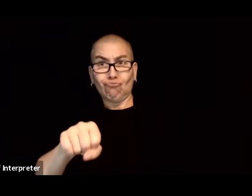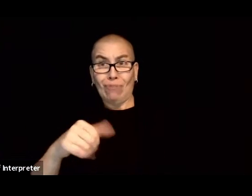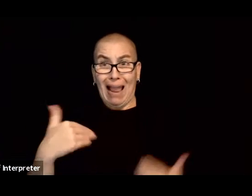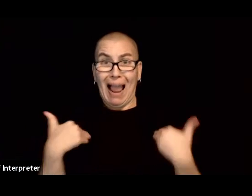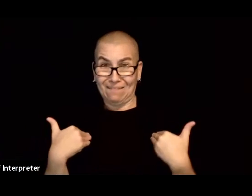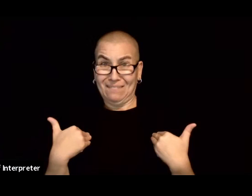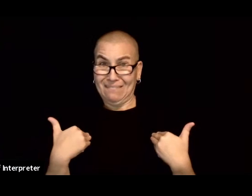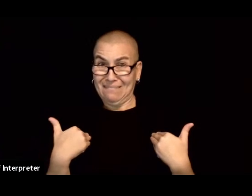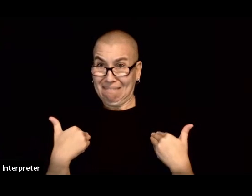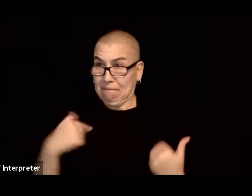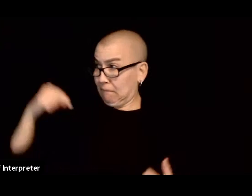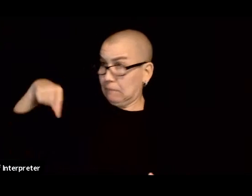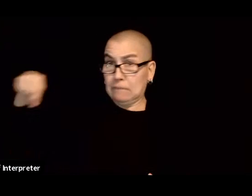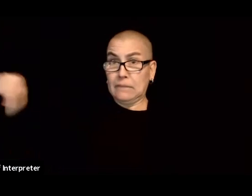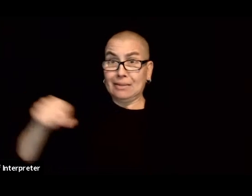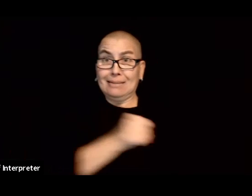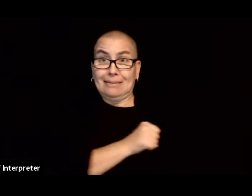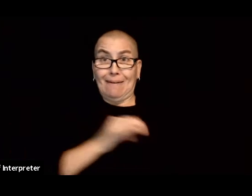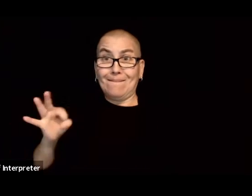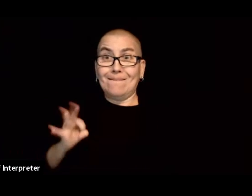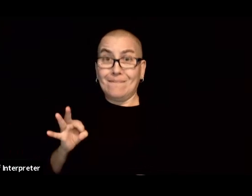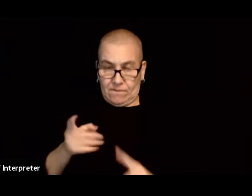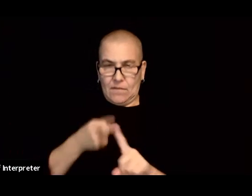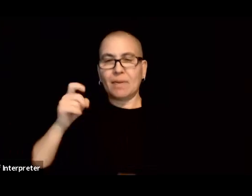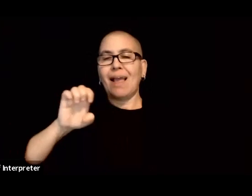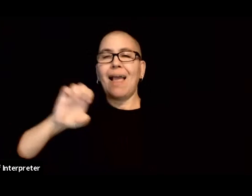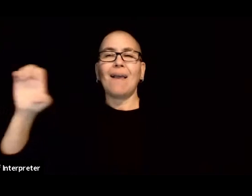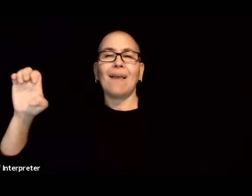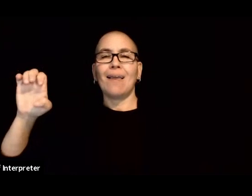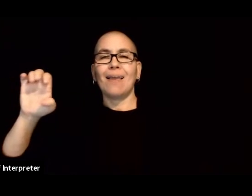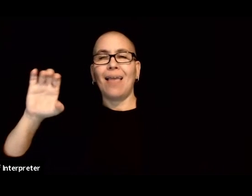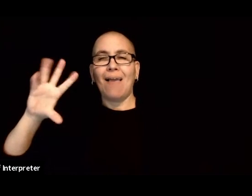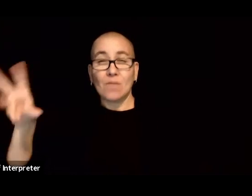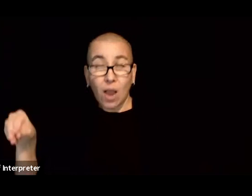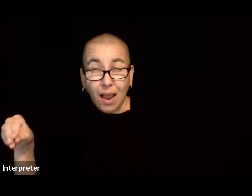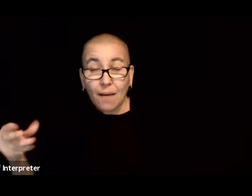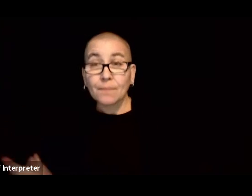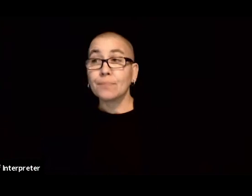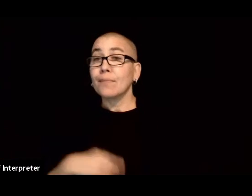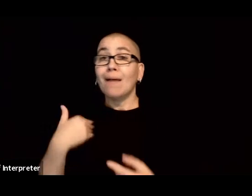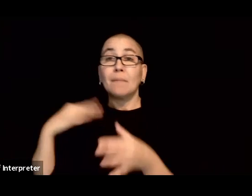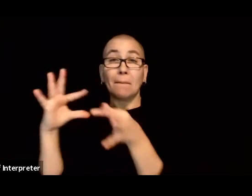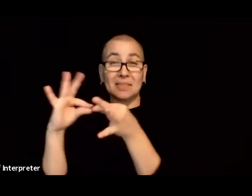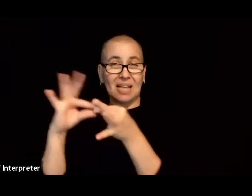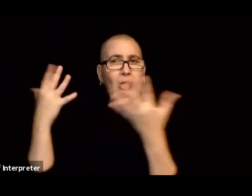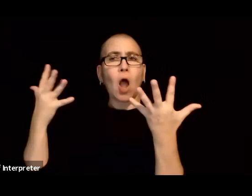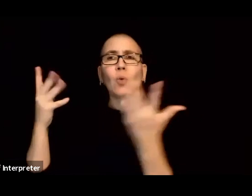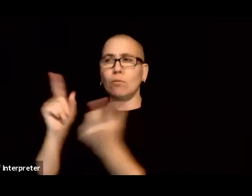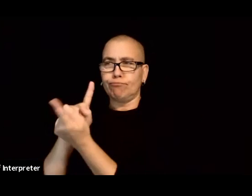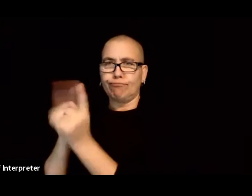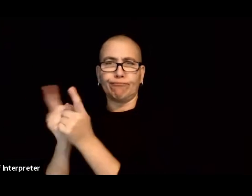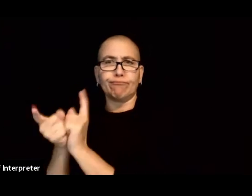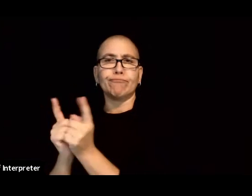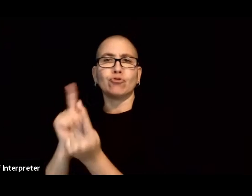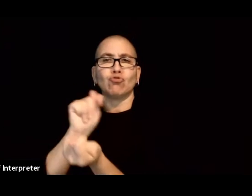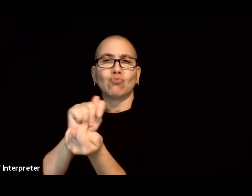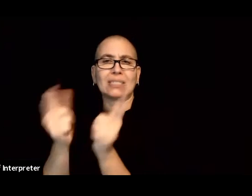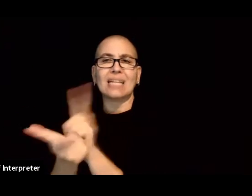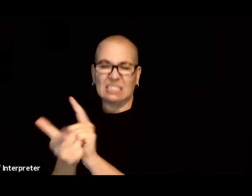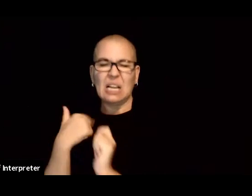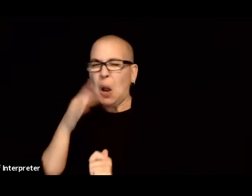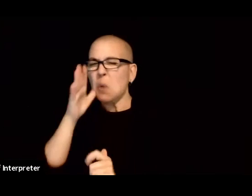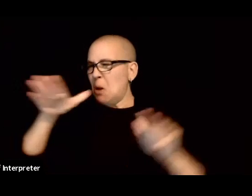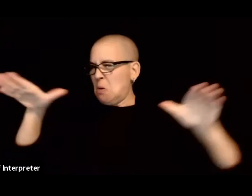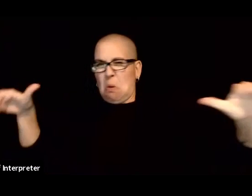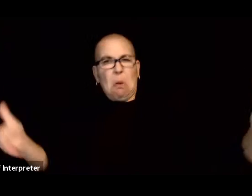also have messages that have been translated. So we will connect with you and get you both the messages that